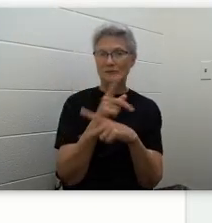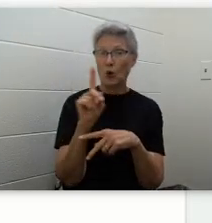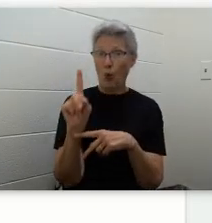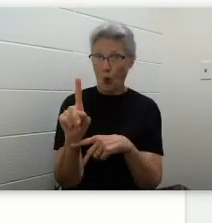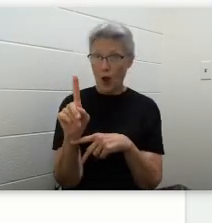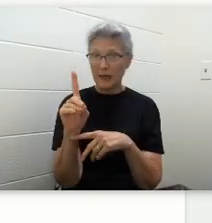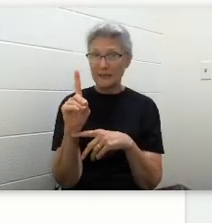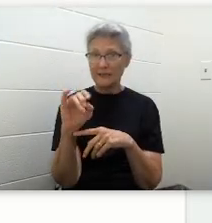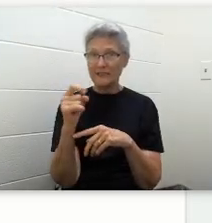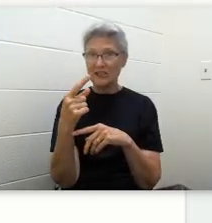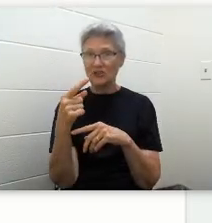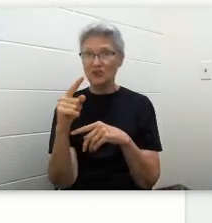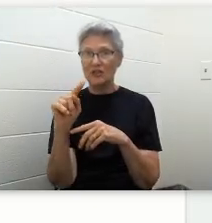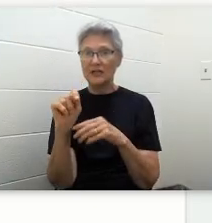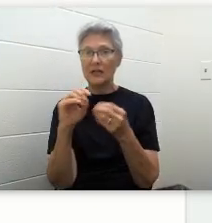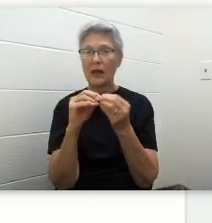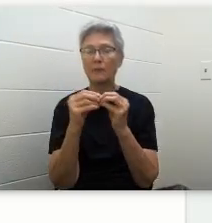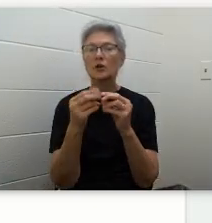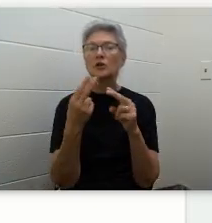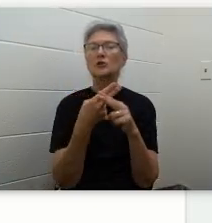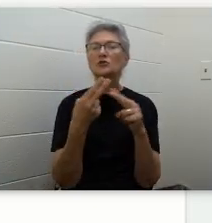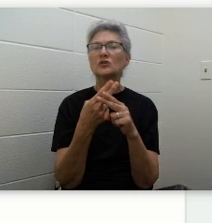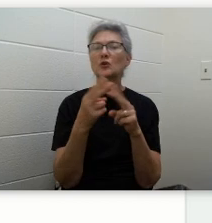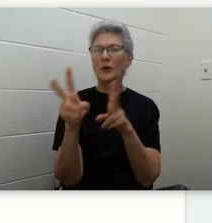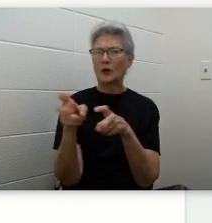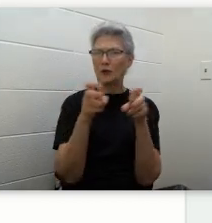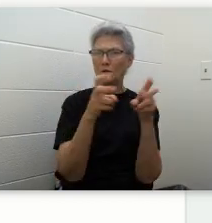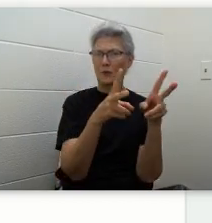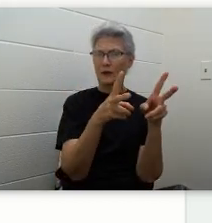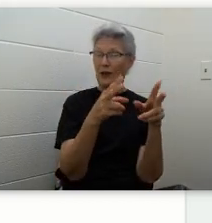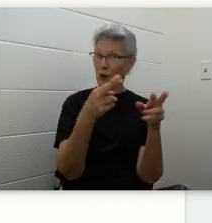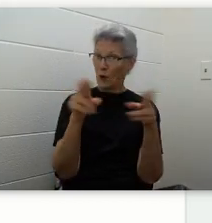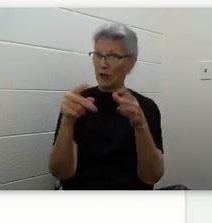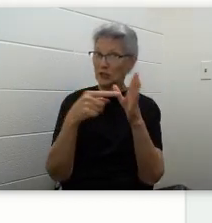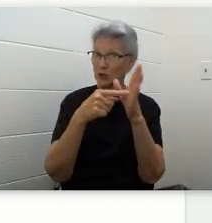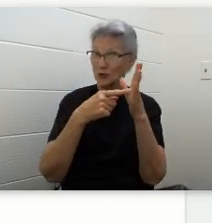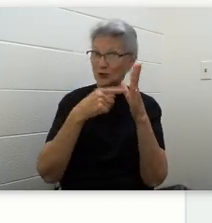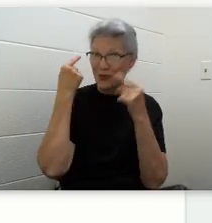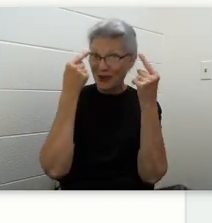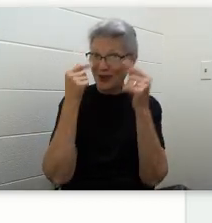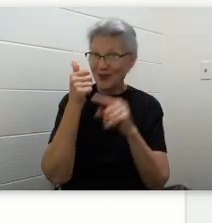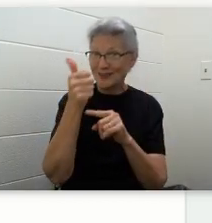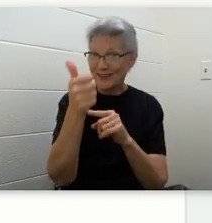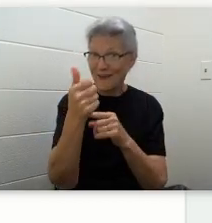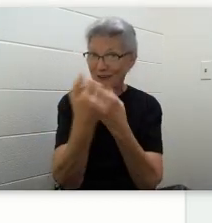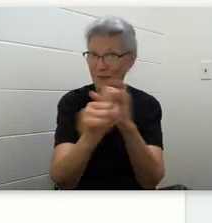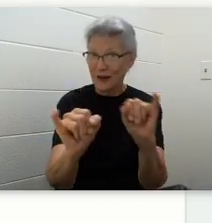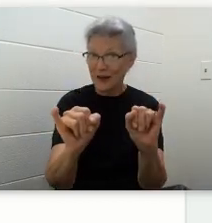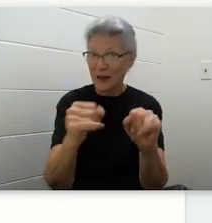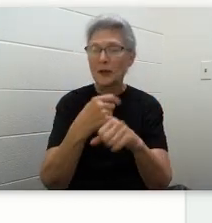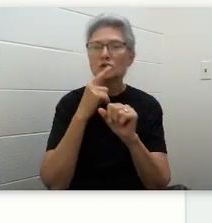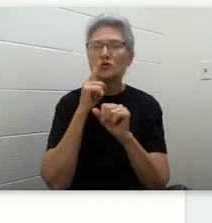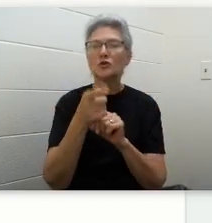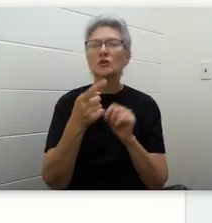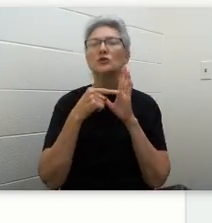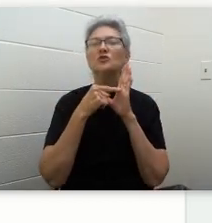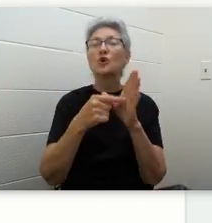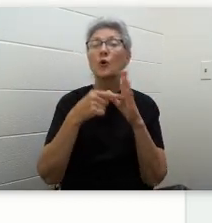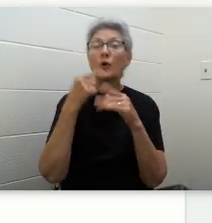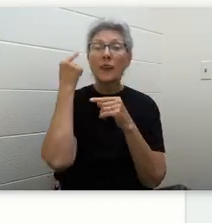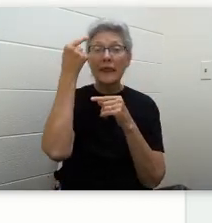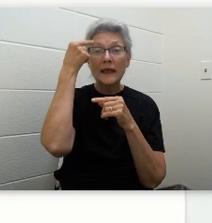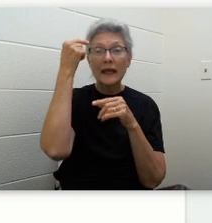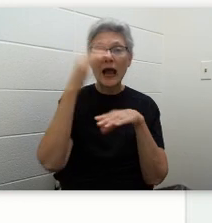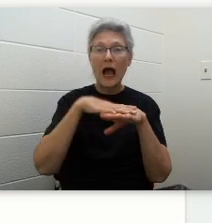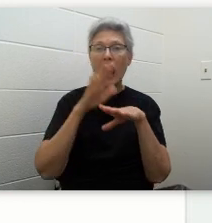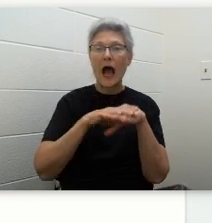using regrouping. I think you guys are ready to show us your thinking on your own. Make sure that you show your thinking on